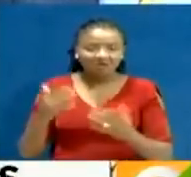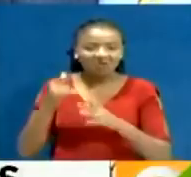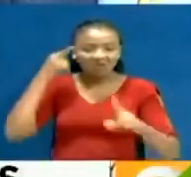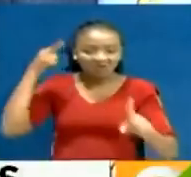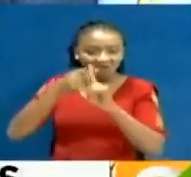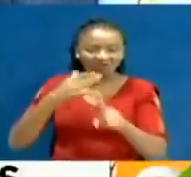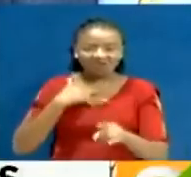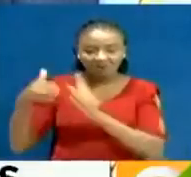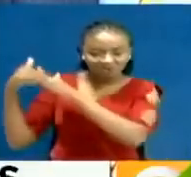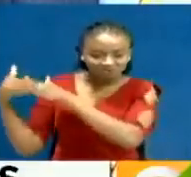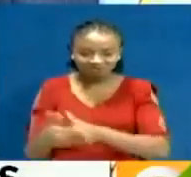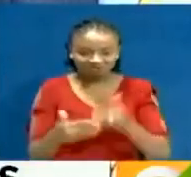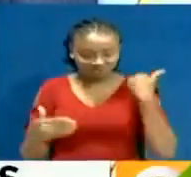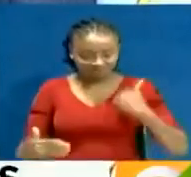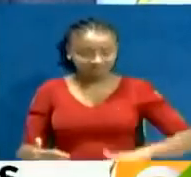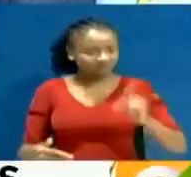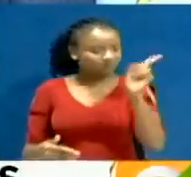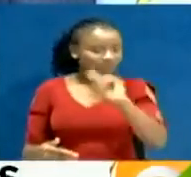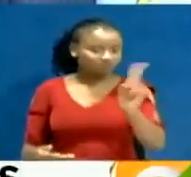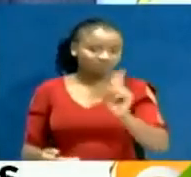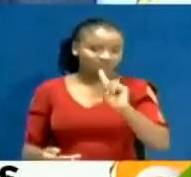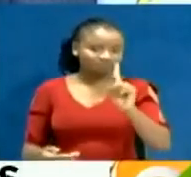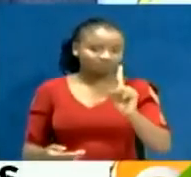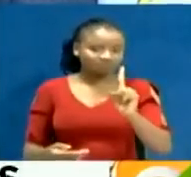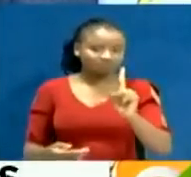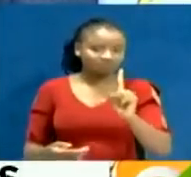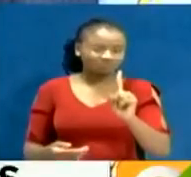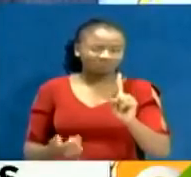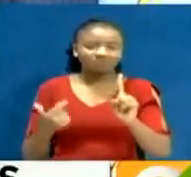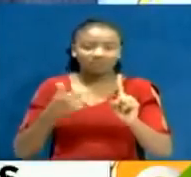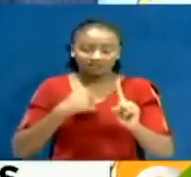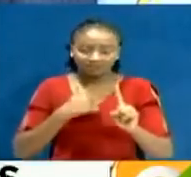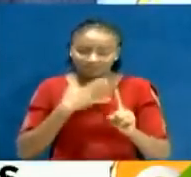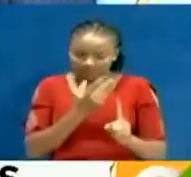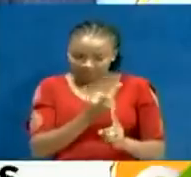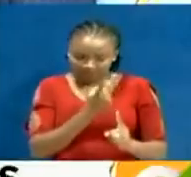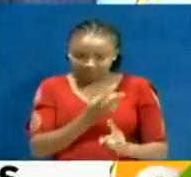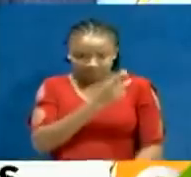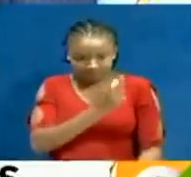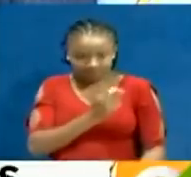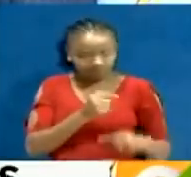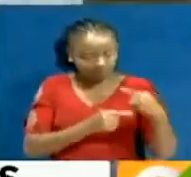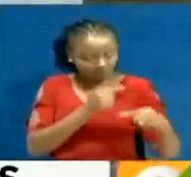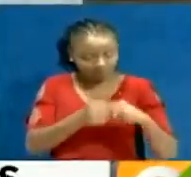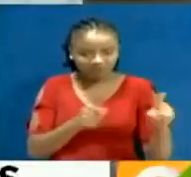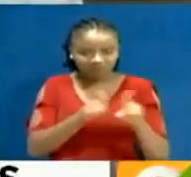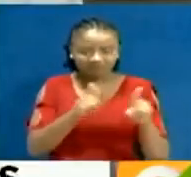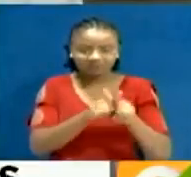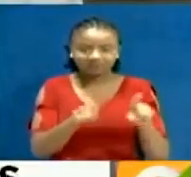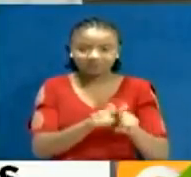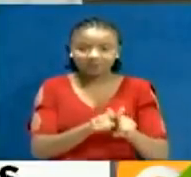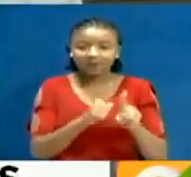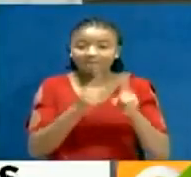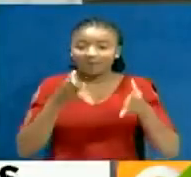any ill intentions all along. I reaffirm our relationship will remain the same. The